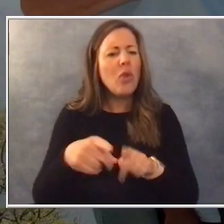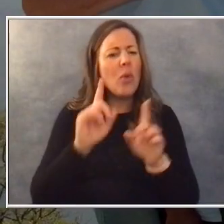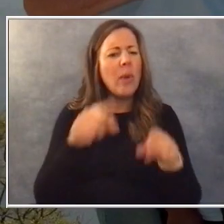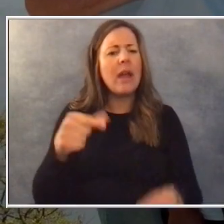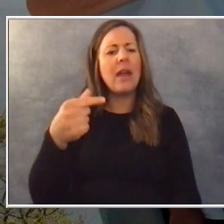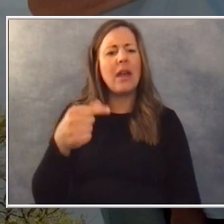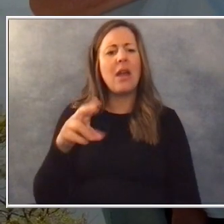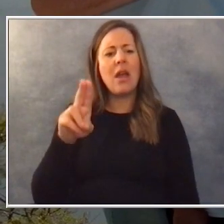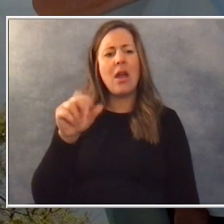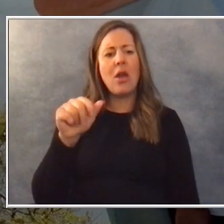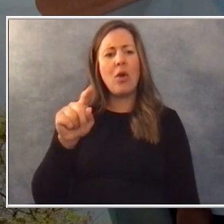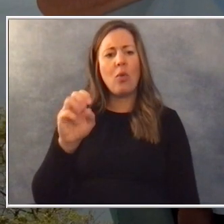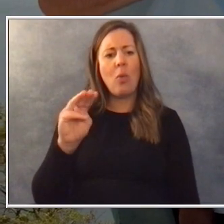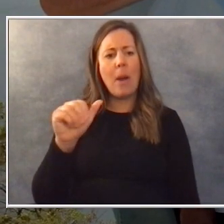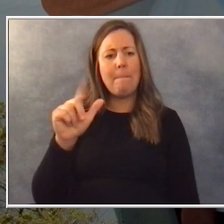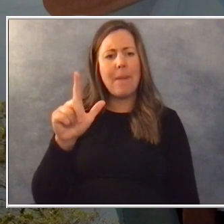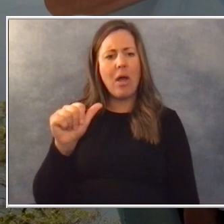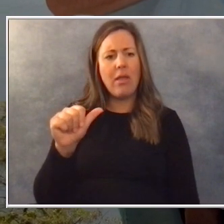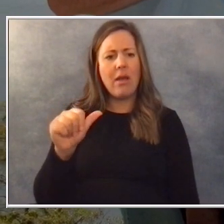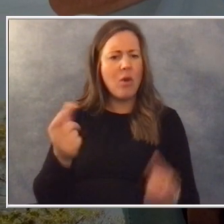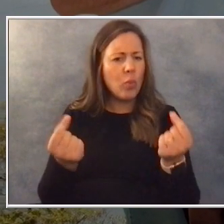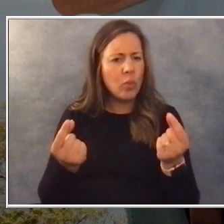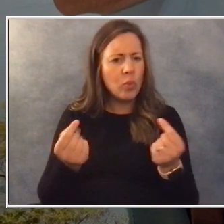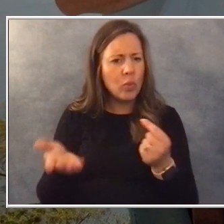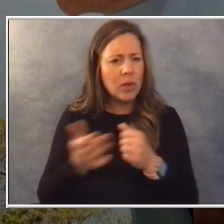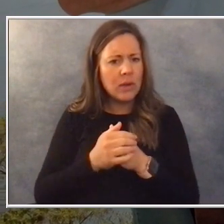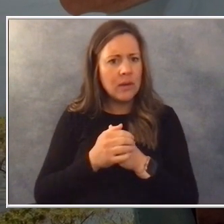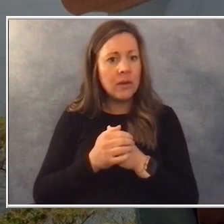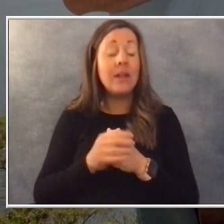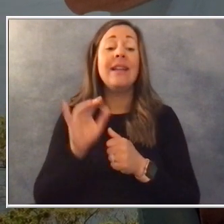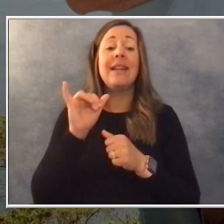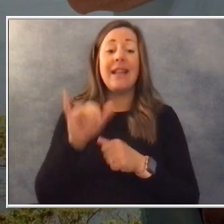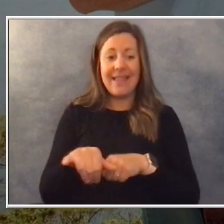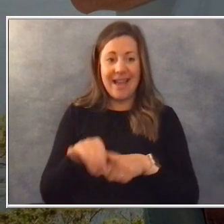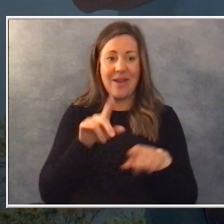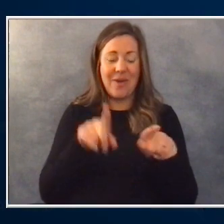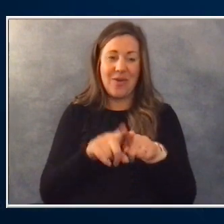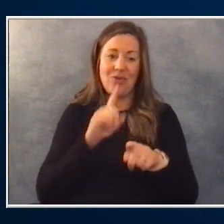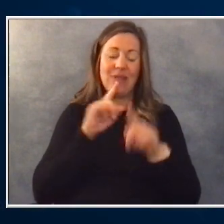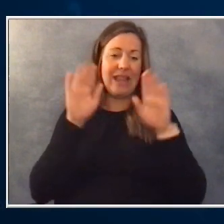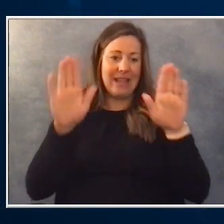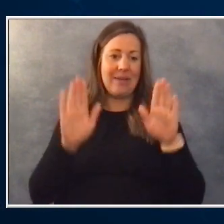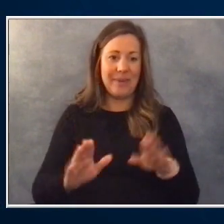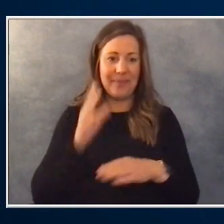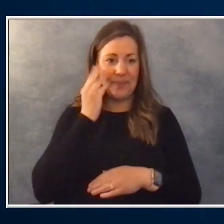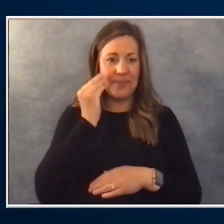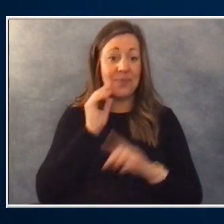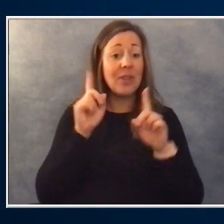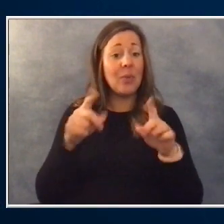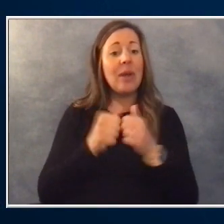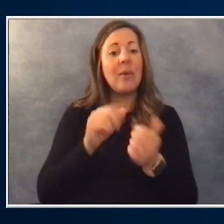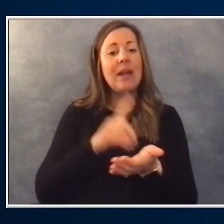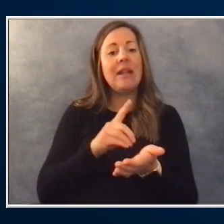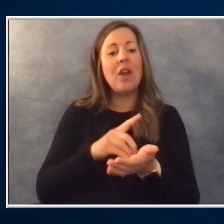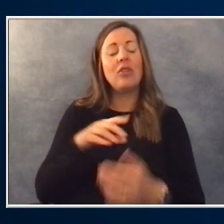there? That was actually also extraordinary. Went initially with Dr. Doug